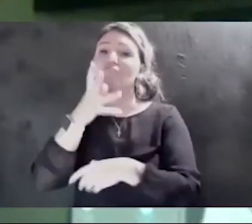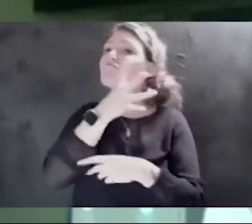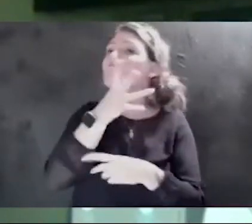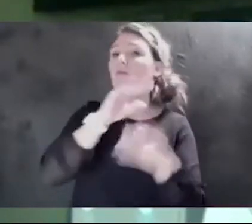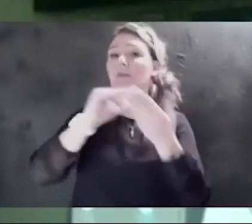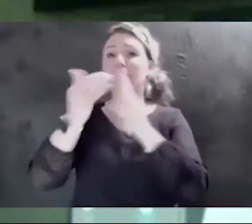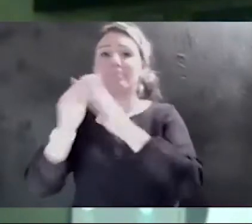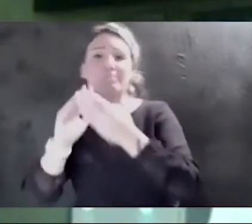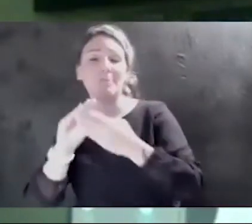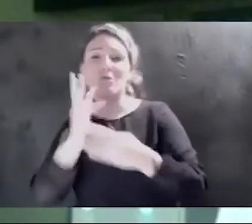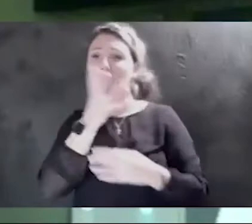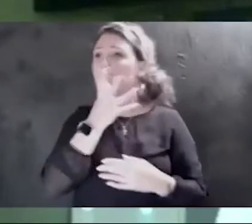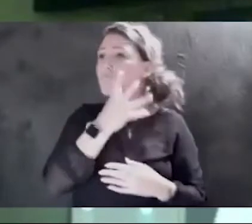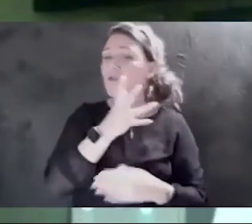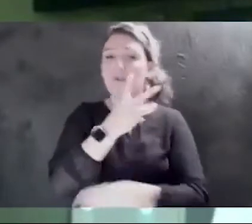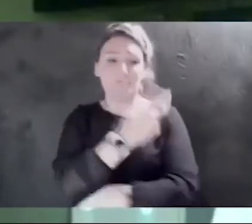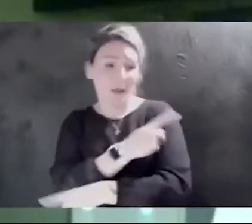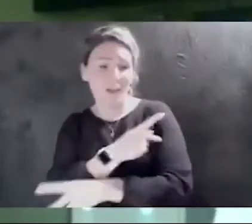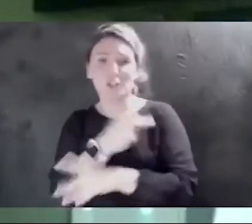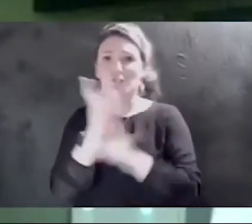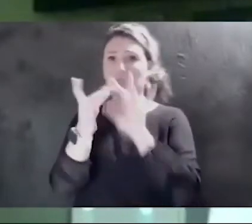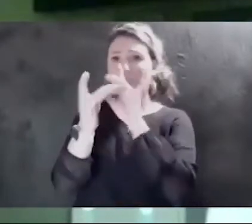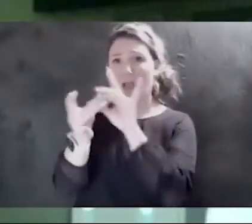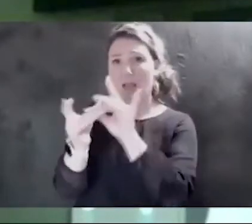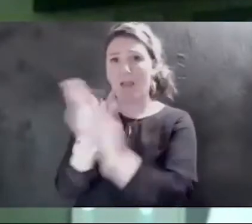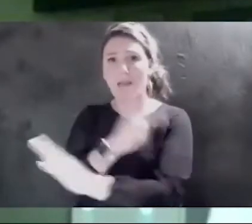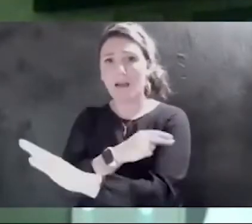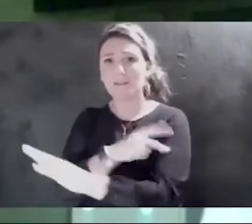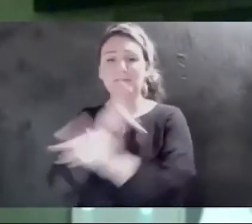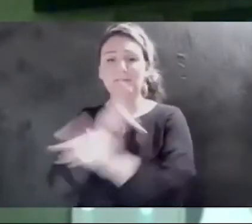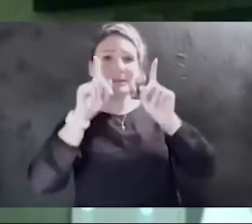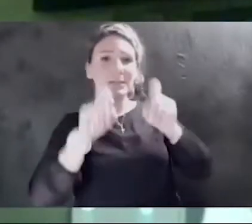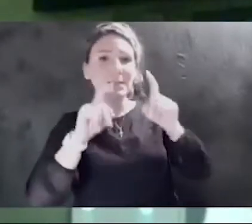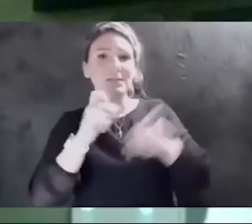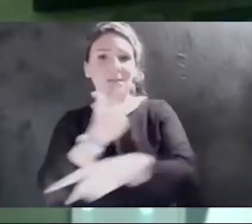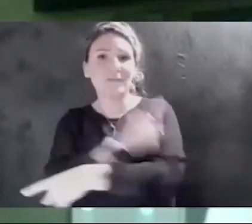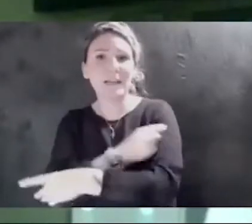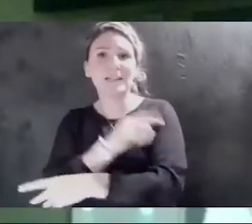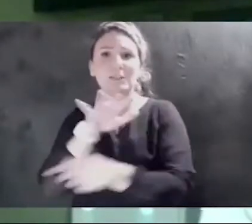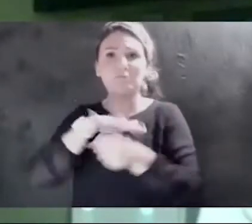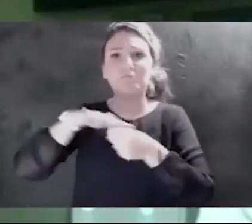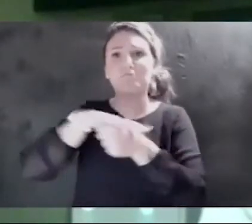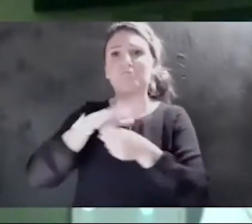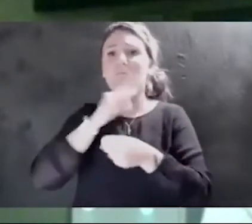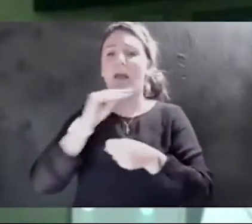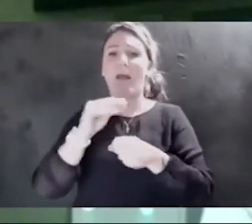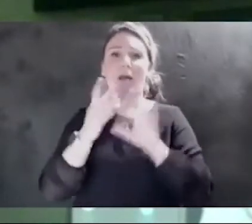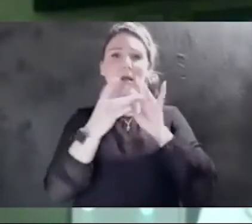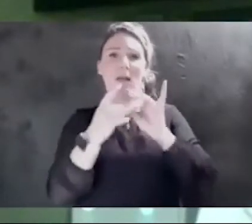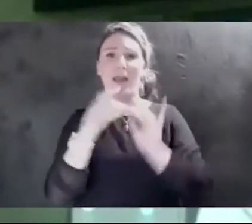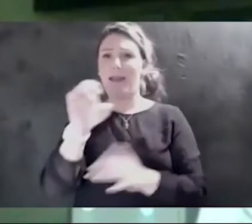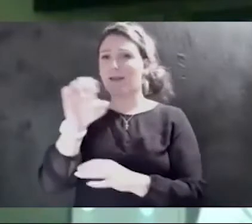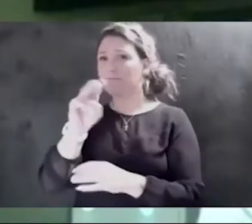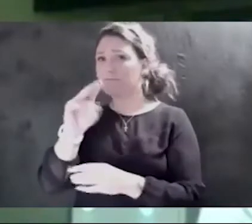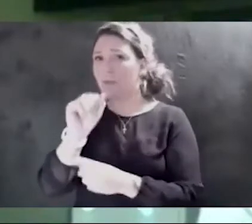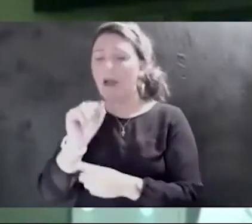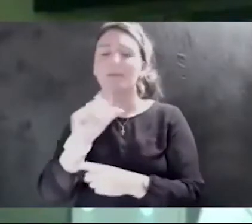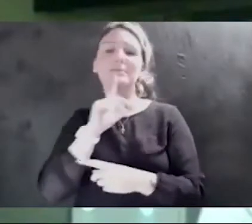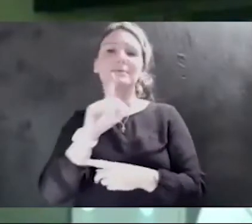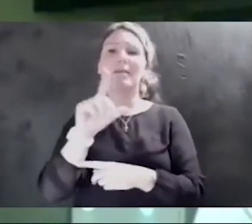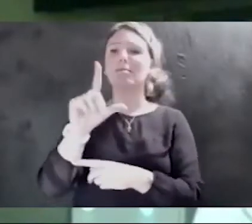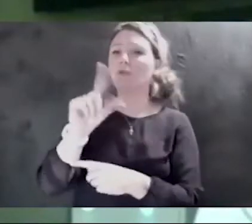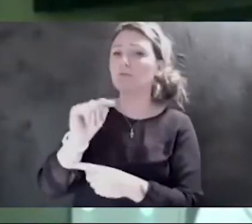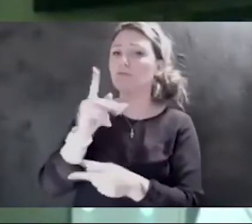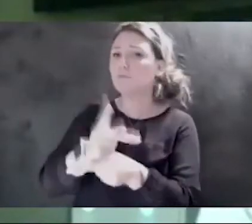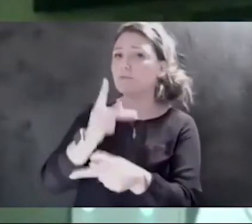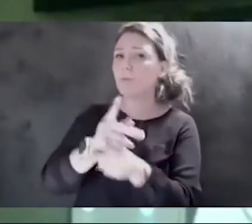to connect hospitals with their testing and vaccination sites, to connect with EMS and long-term care. And we also